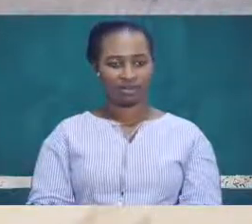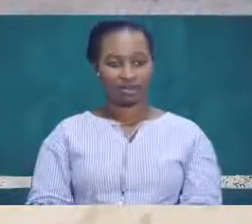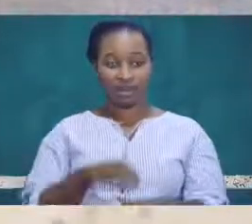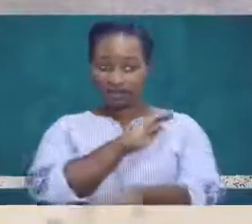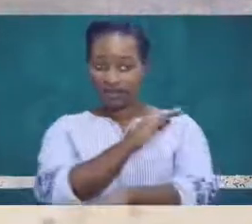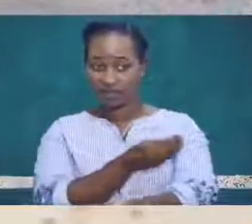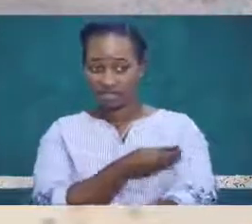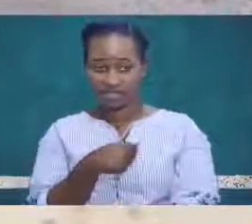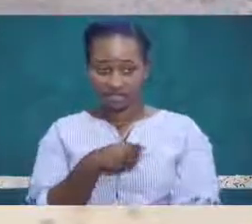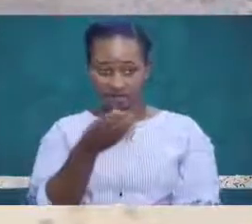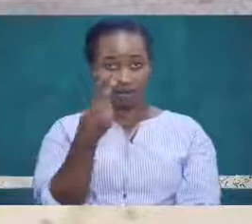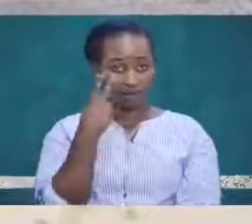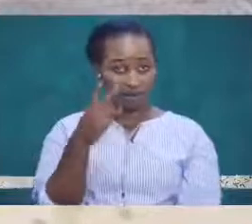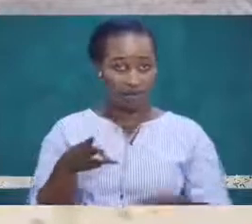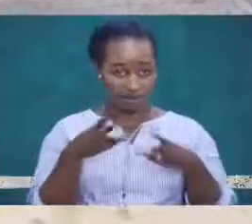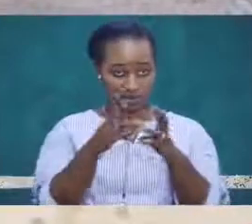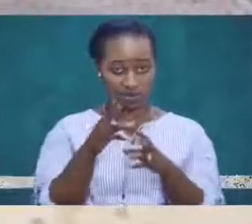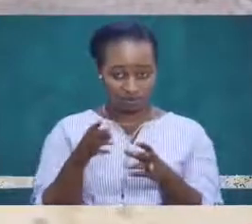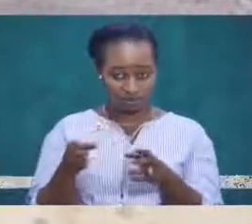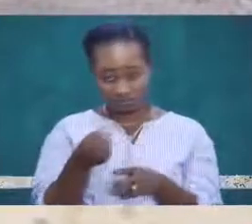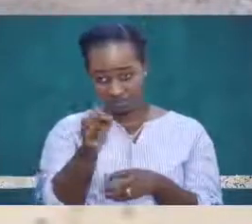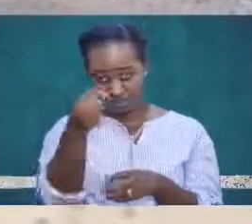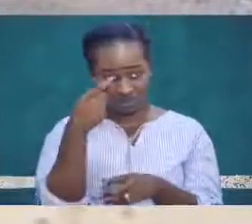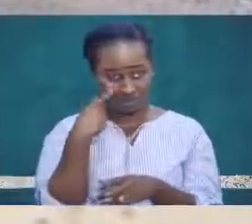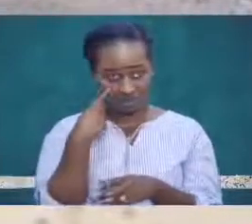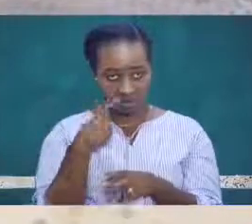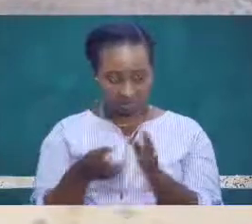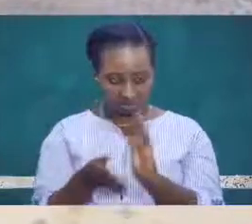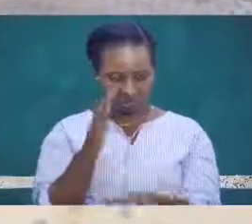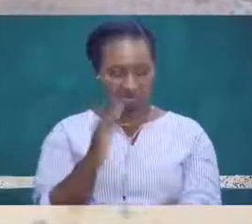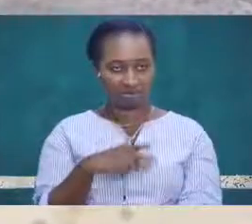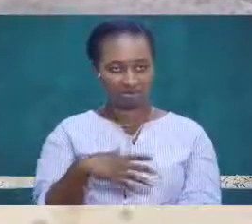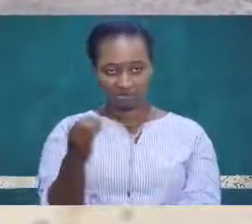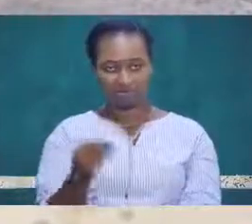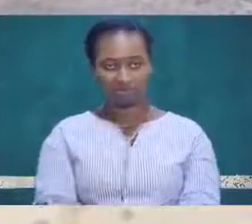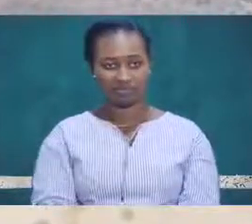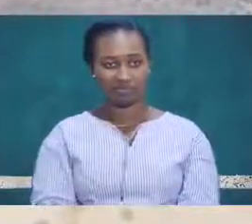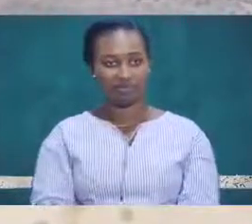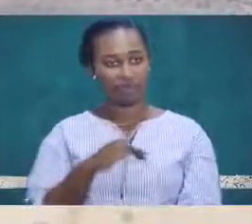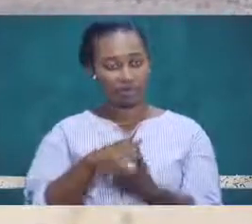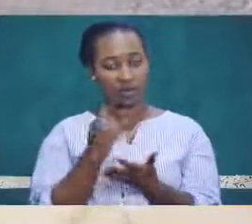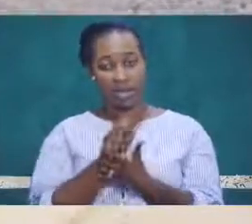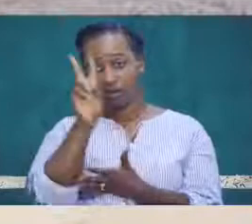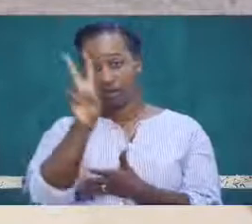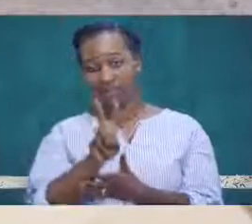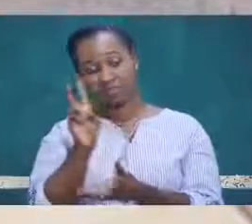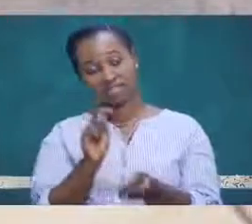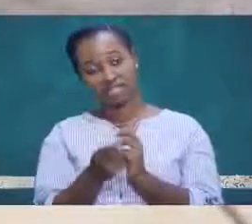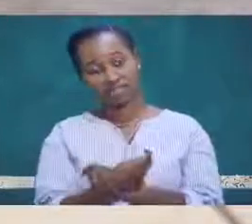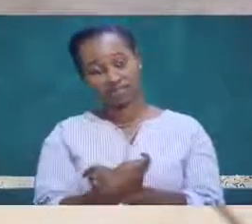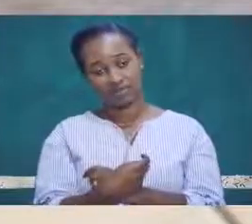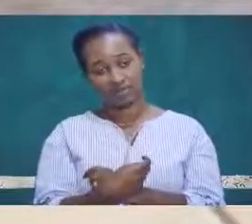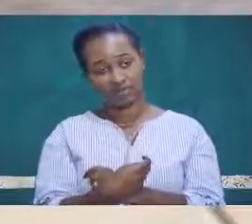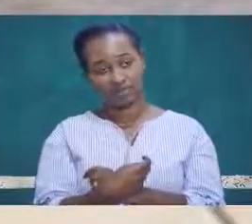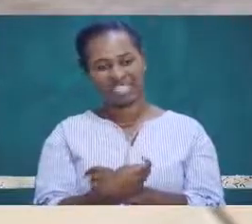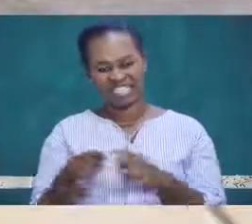given it. Have you seen the way it has moved? It has accelerated because the velocity has changed. I'm going